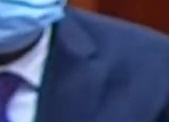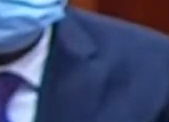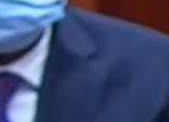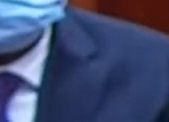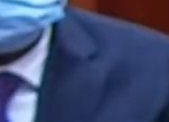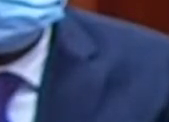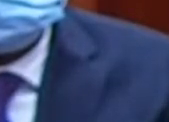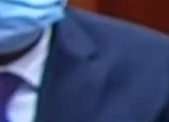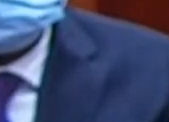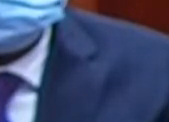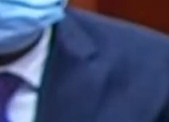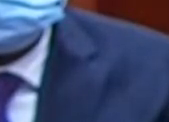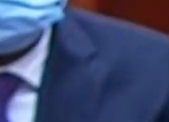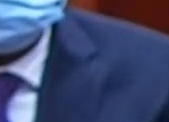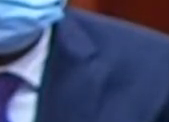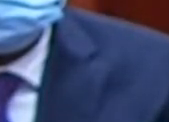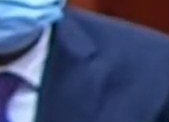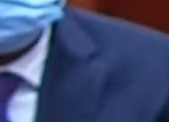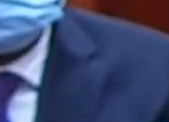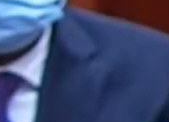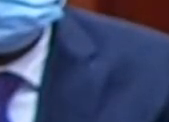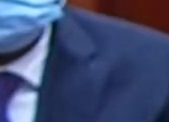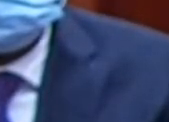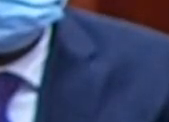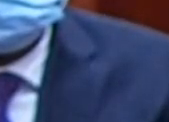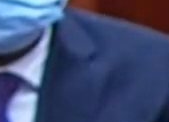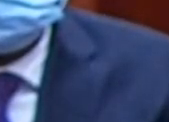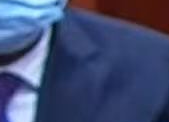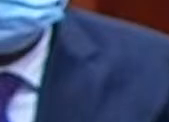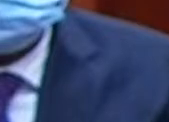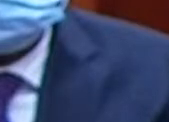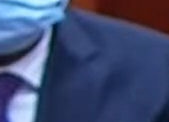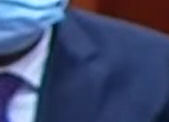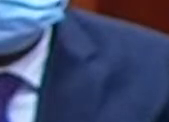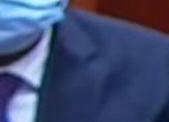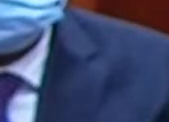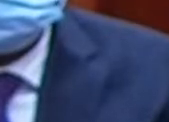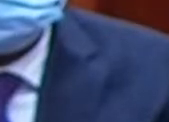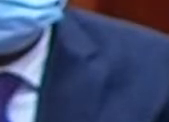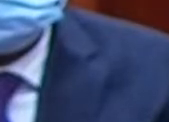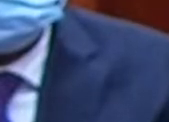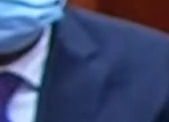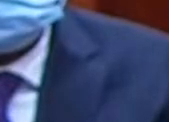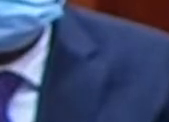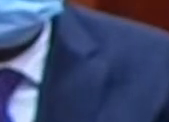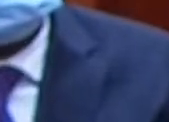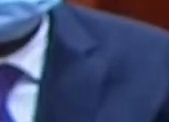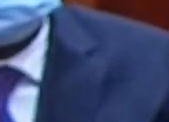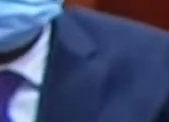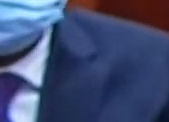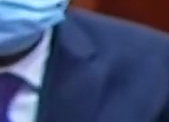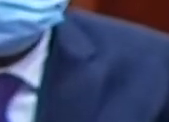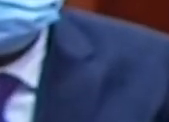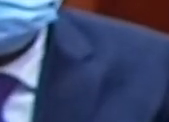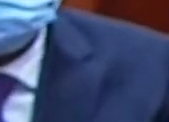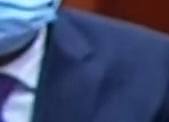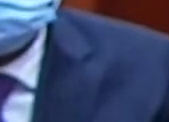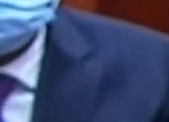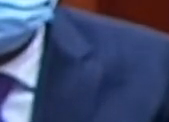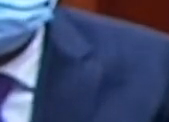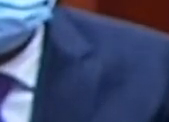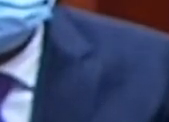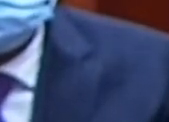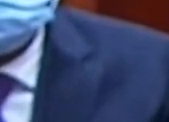approachable, you need to exhibit those traits. Lusweti was an interesting MP. Every weekend, he was in his